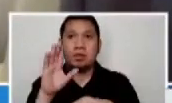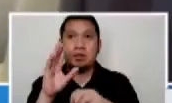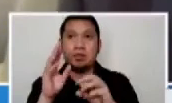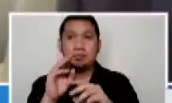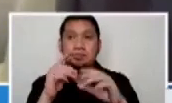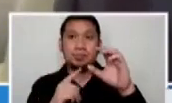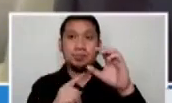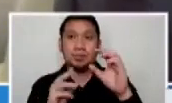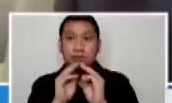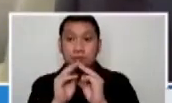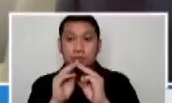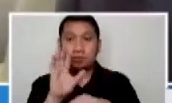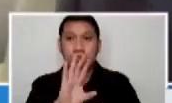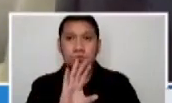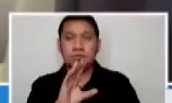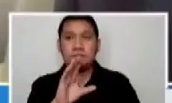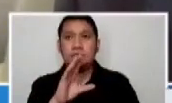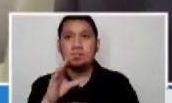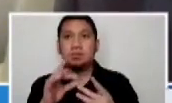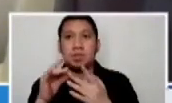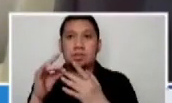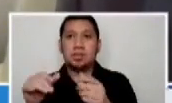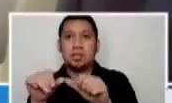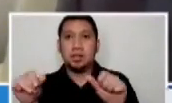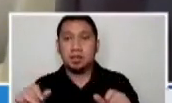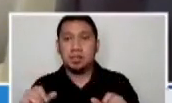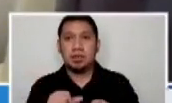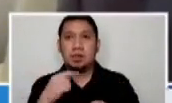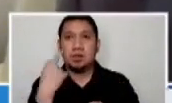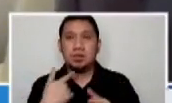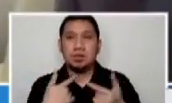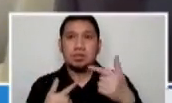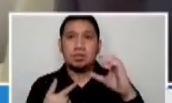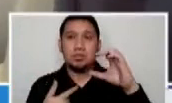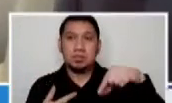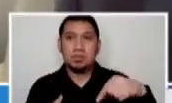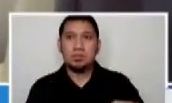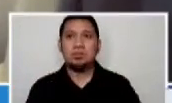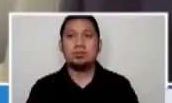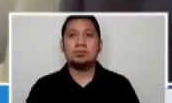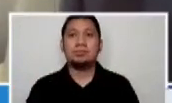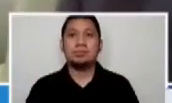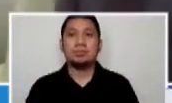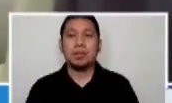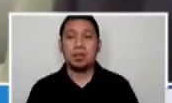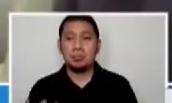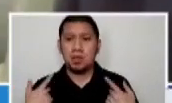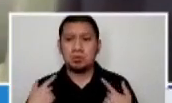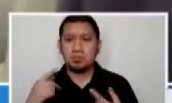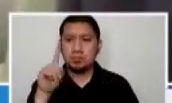advising us to wait for their formal announcement after the Ramadan. So anytime now,